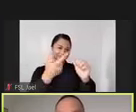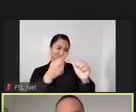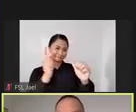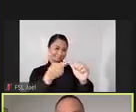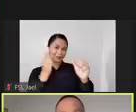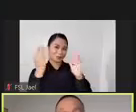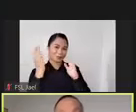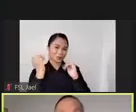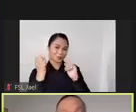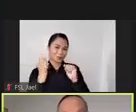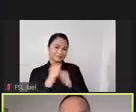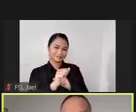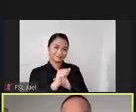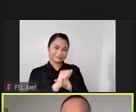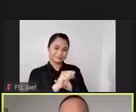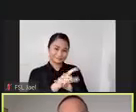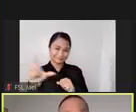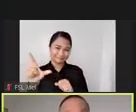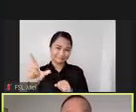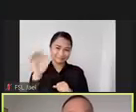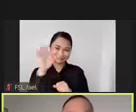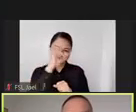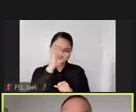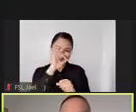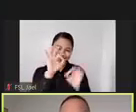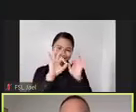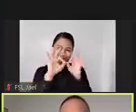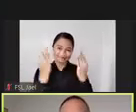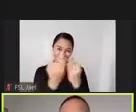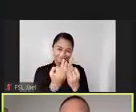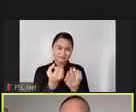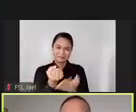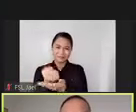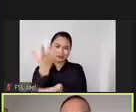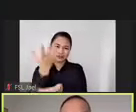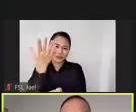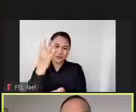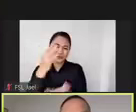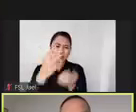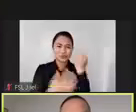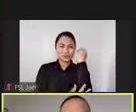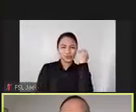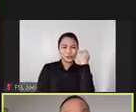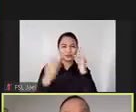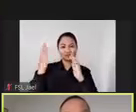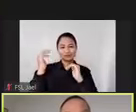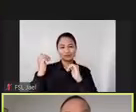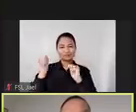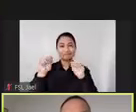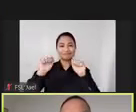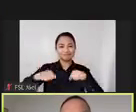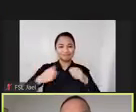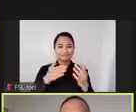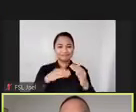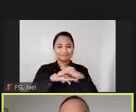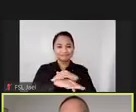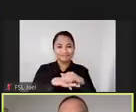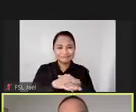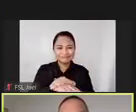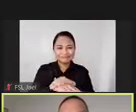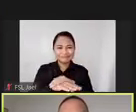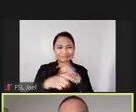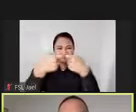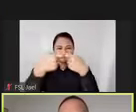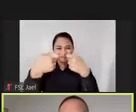their productivity and quality of life. Through our household electrification program, at least 50,000 low-income